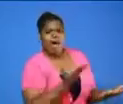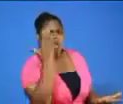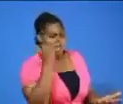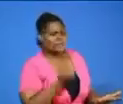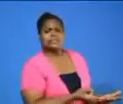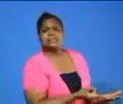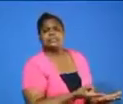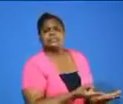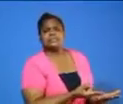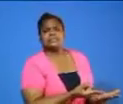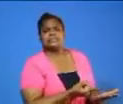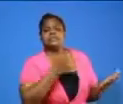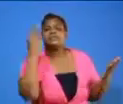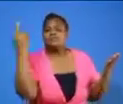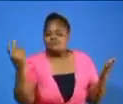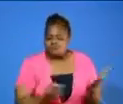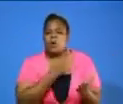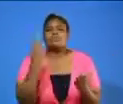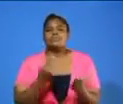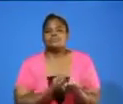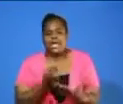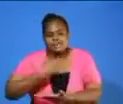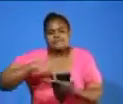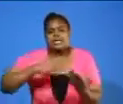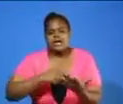And sometimes our depression